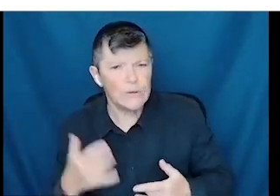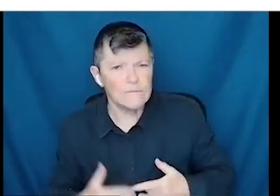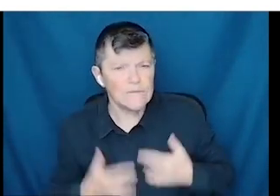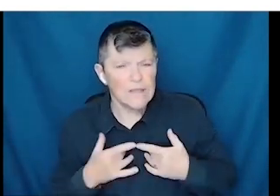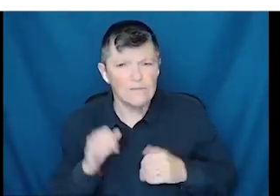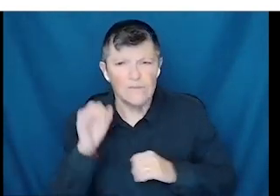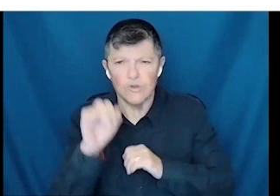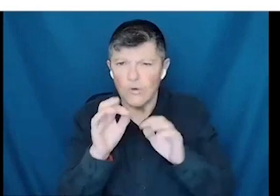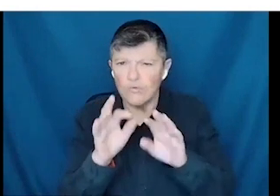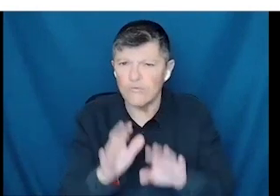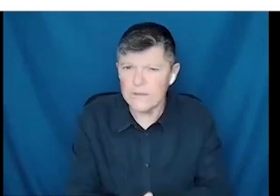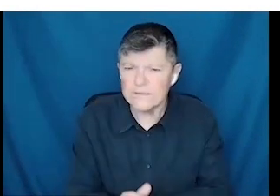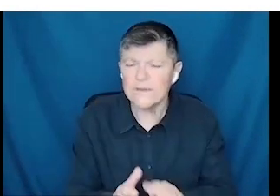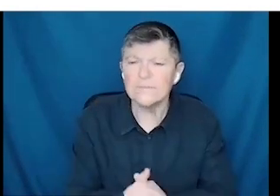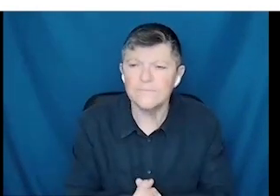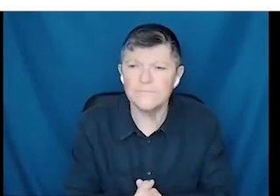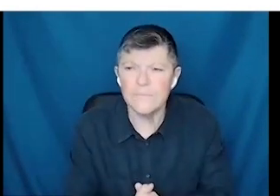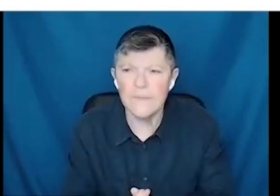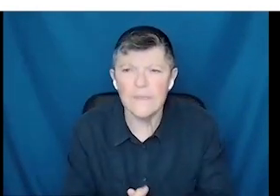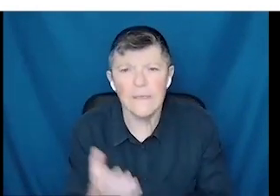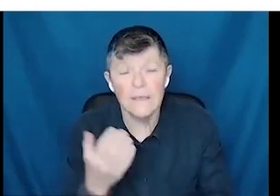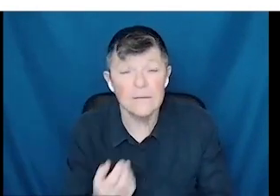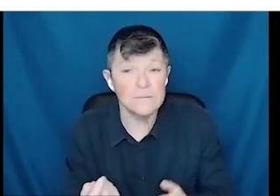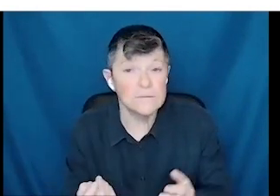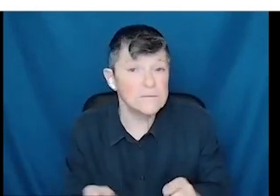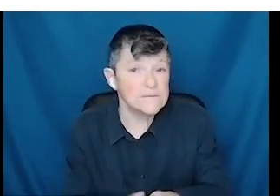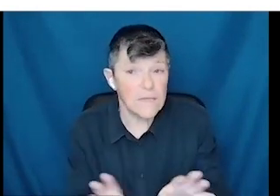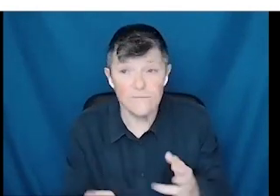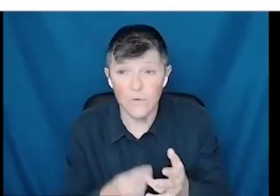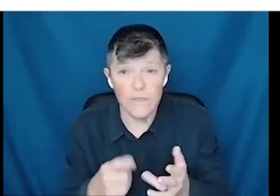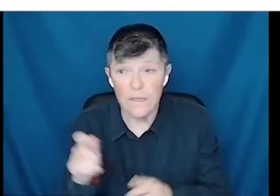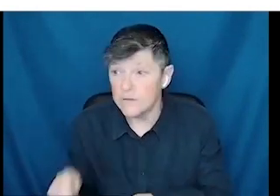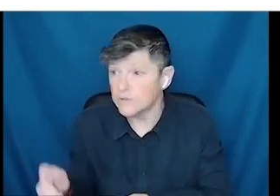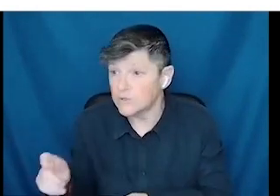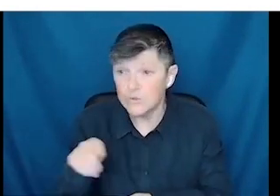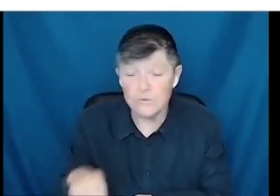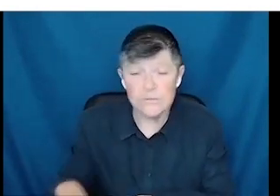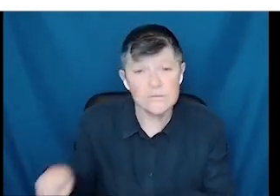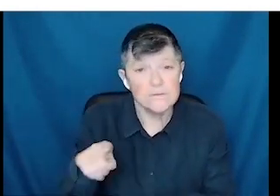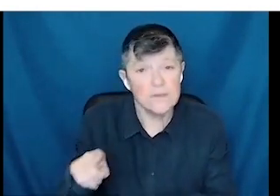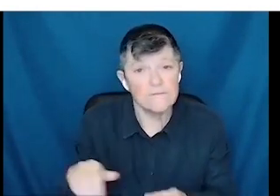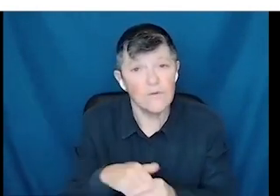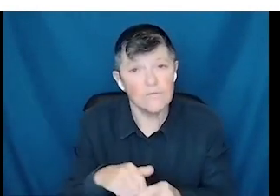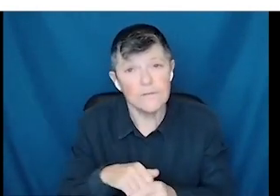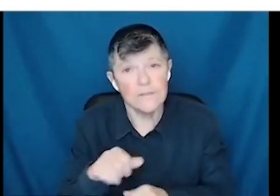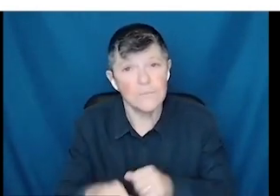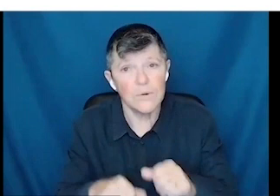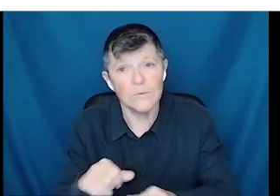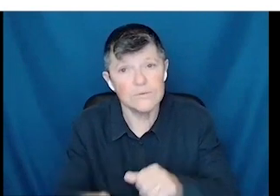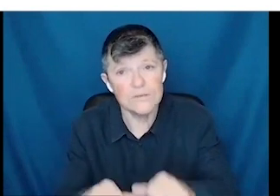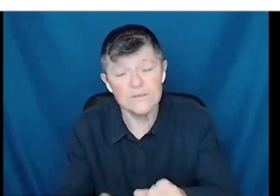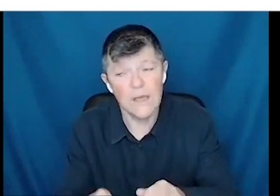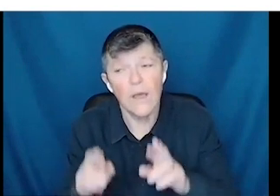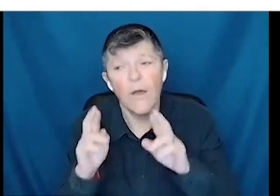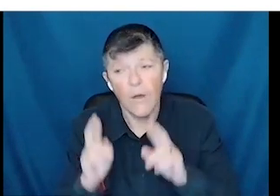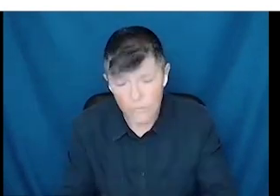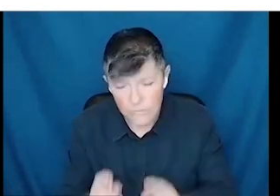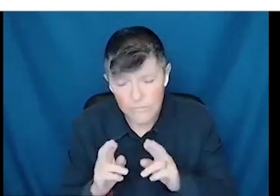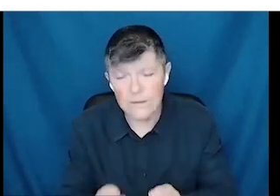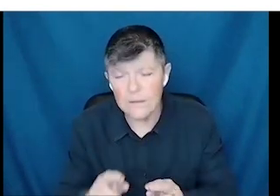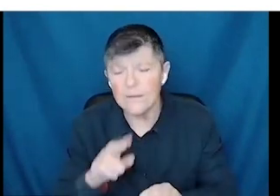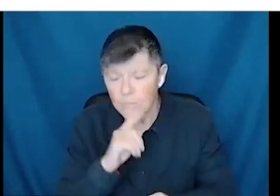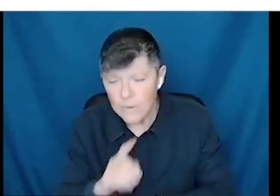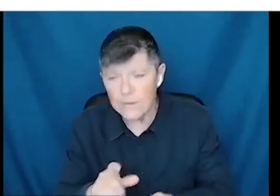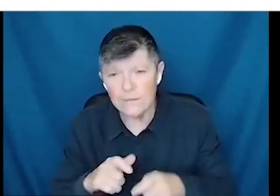and that is also true for the other students who were involved in that process and hopefully will be involved going forward